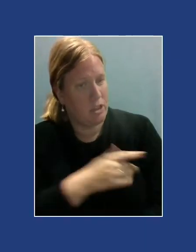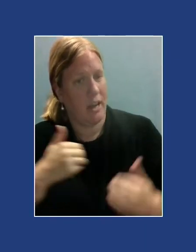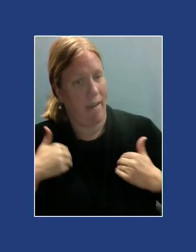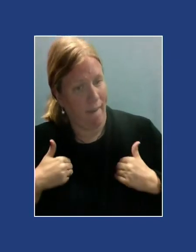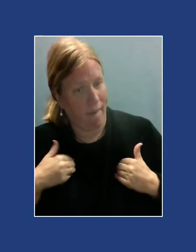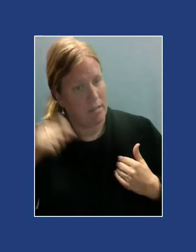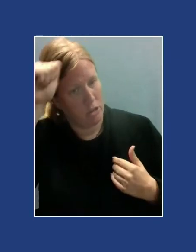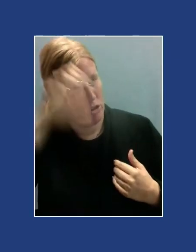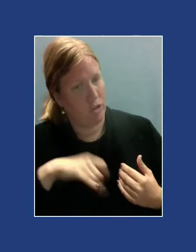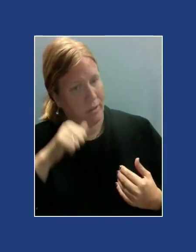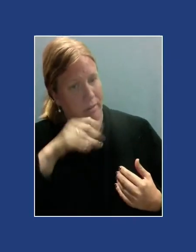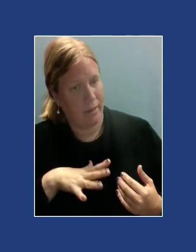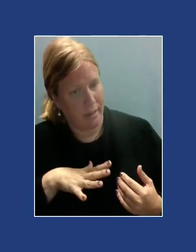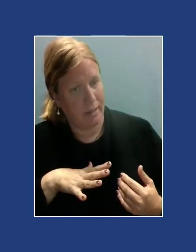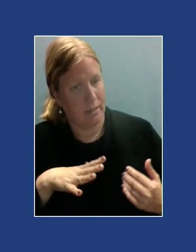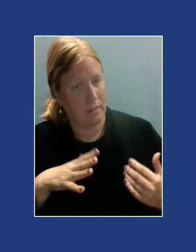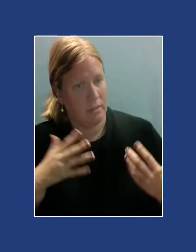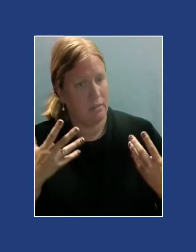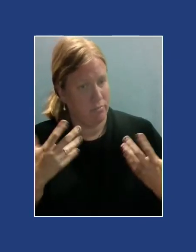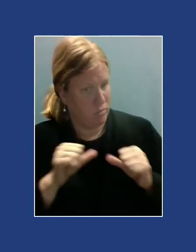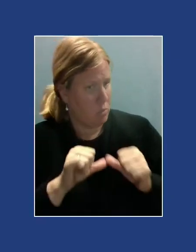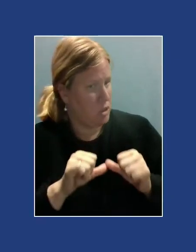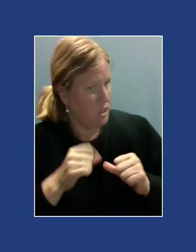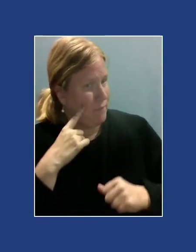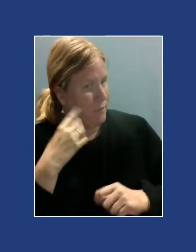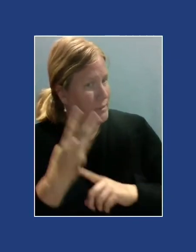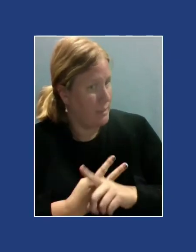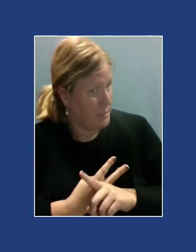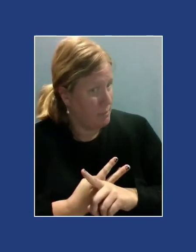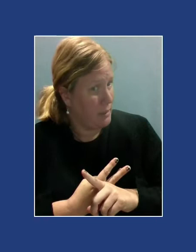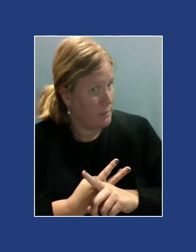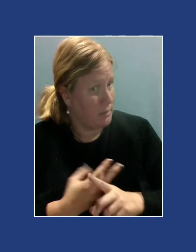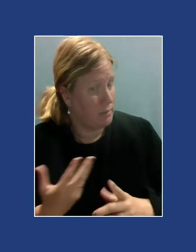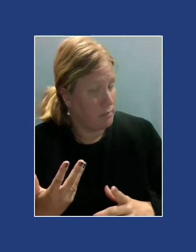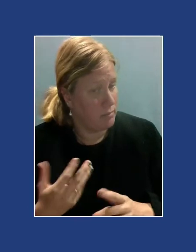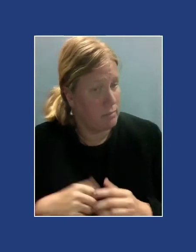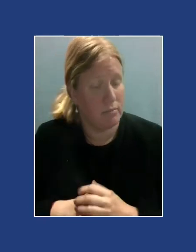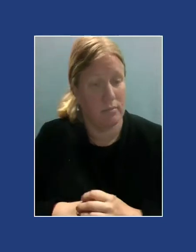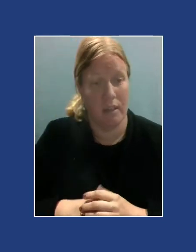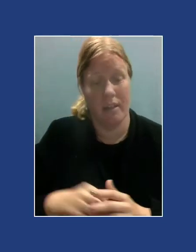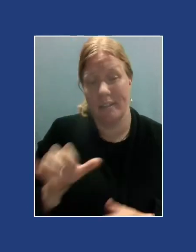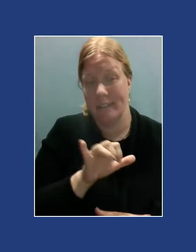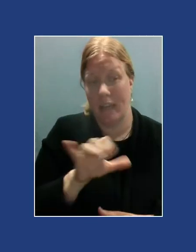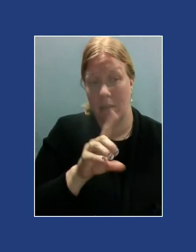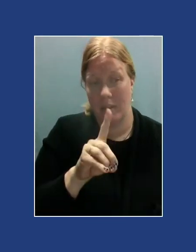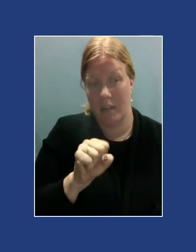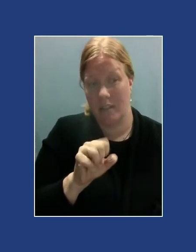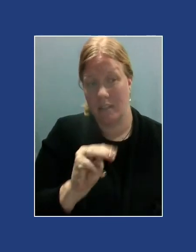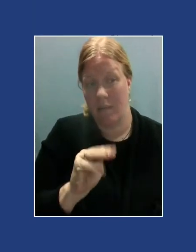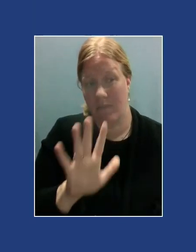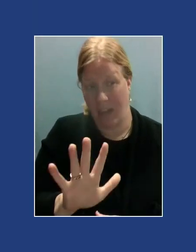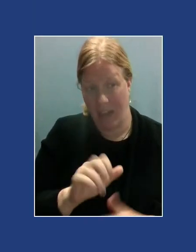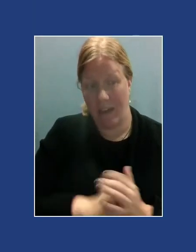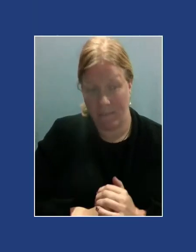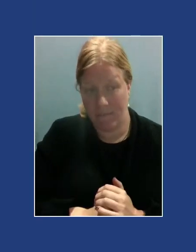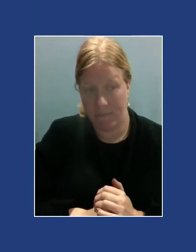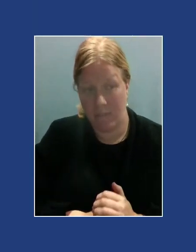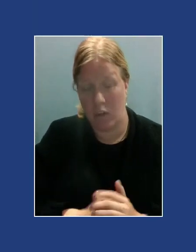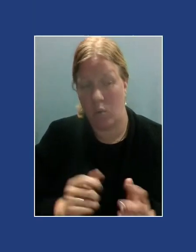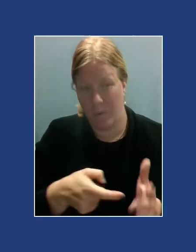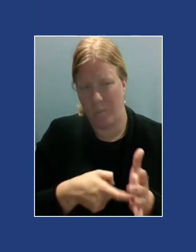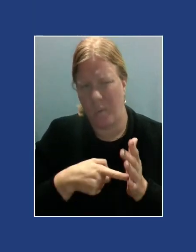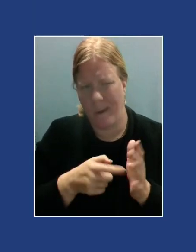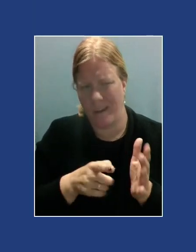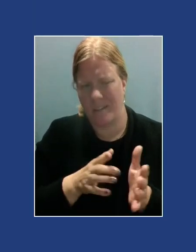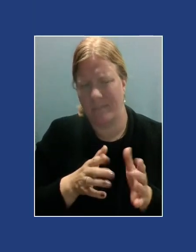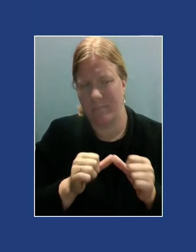identity has been persistent for 6 months. As it happens, DSM-5 diagnostic criteria for gender dysphoria include a persistence requirement